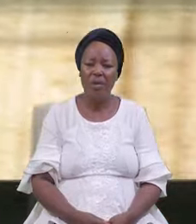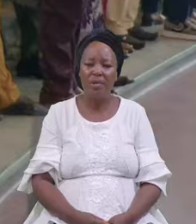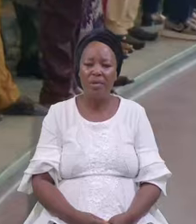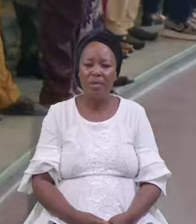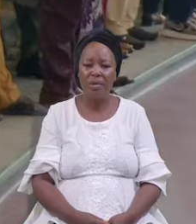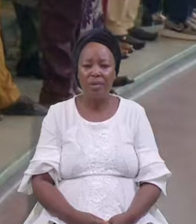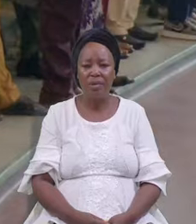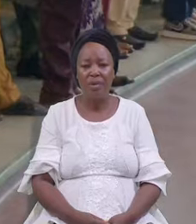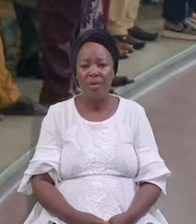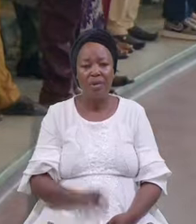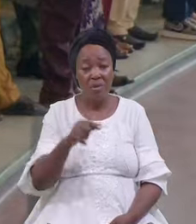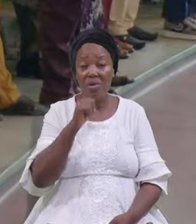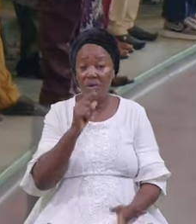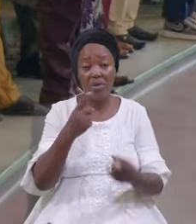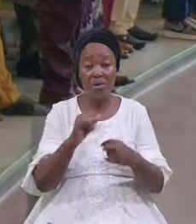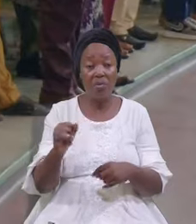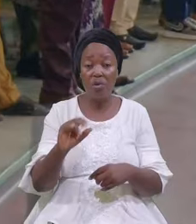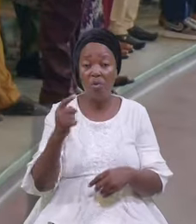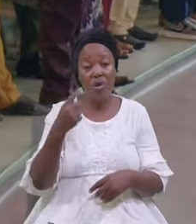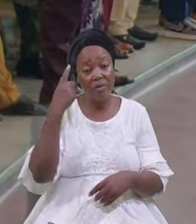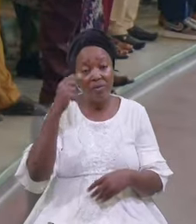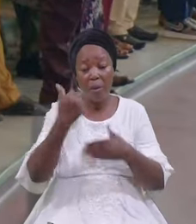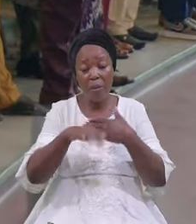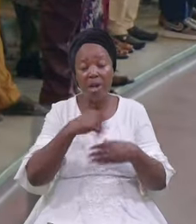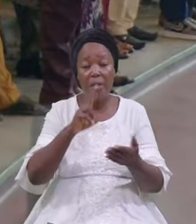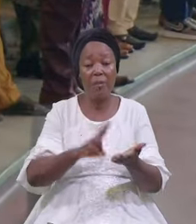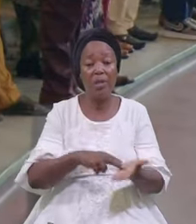You're not coming only for bread and butter.